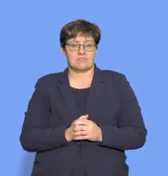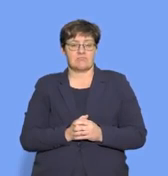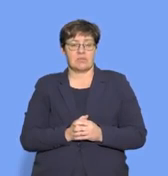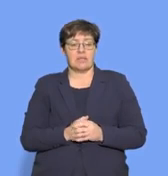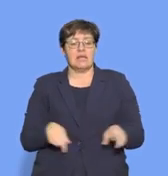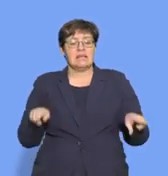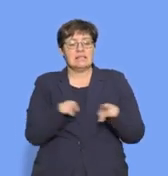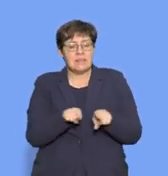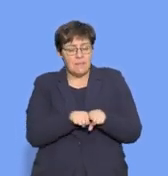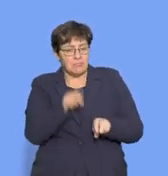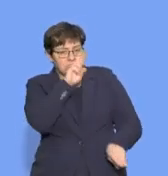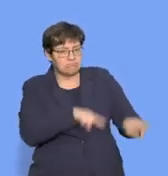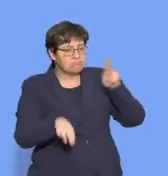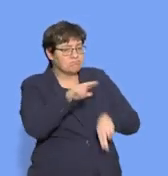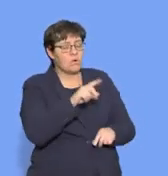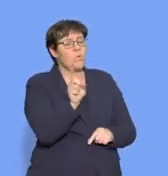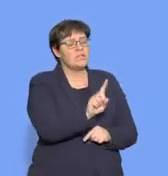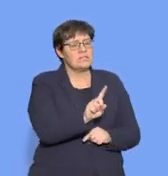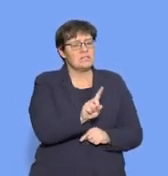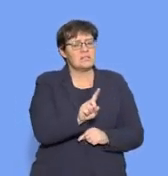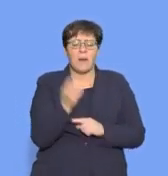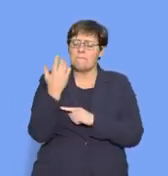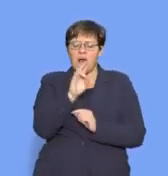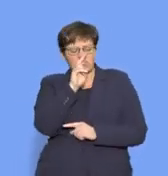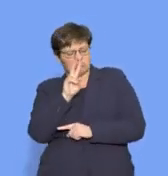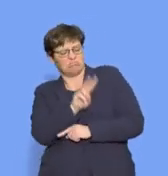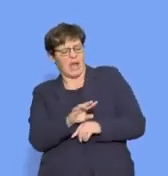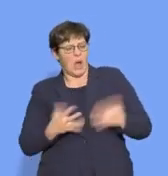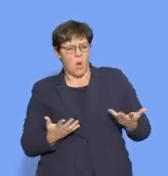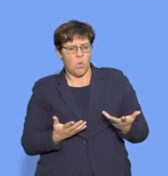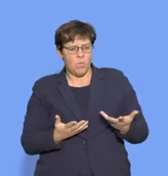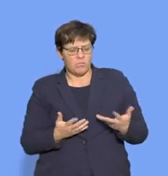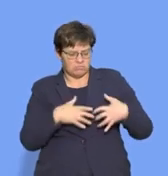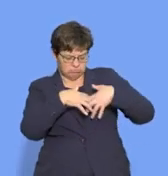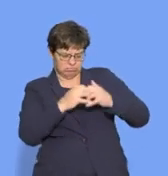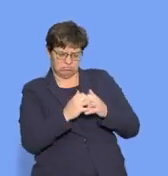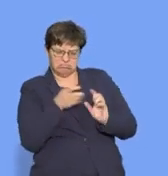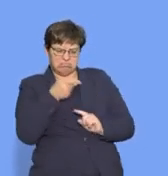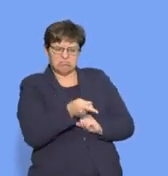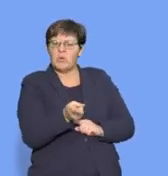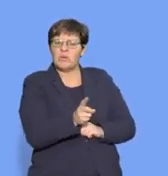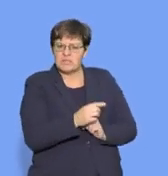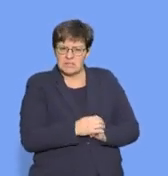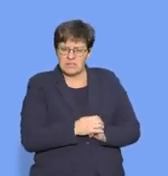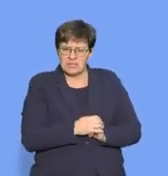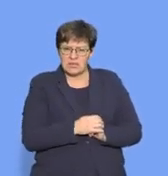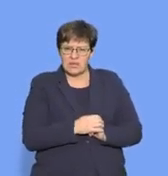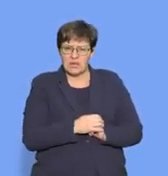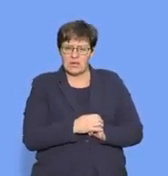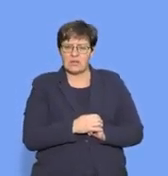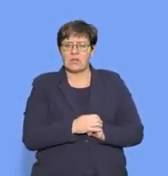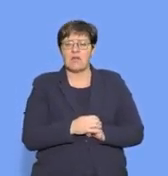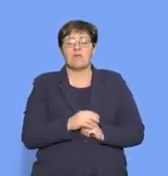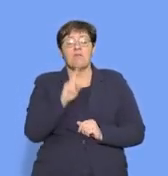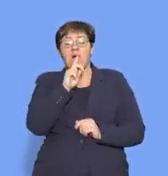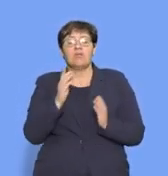We also need to revise, what does a plant look like? What is it made of? And right in primary